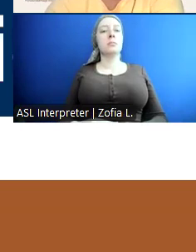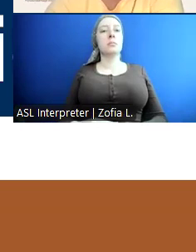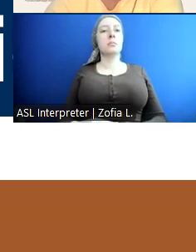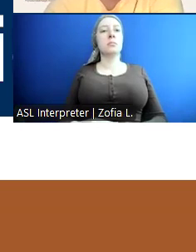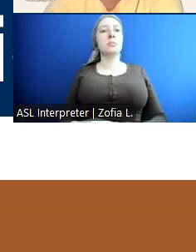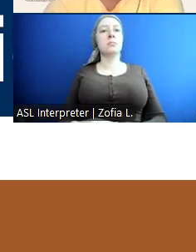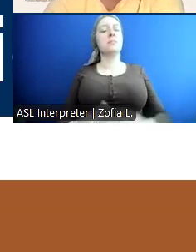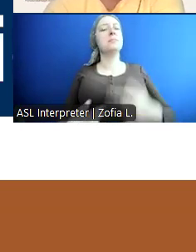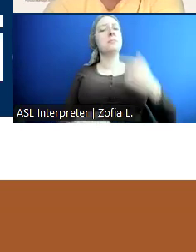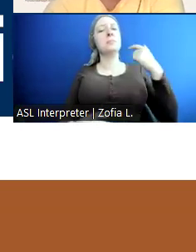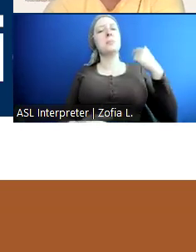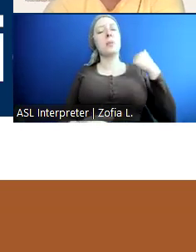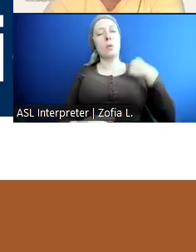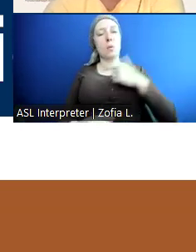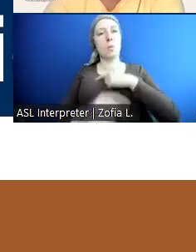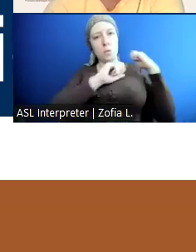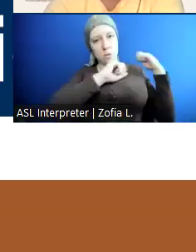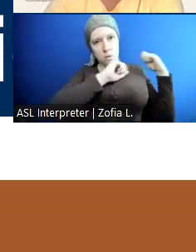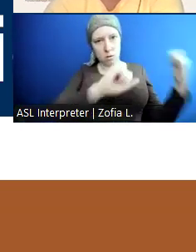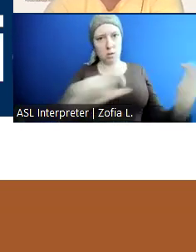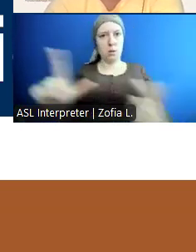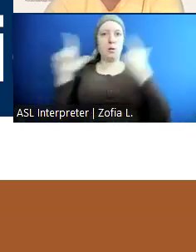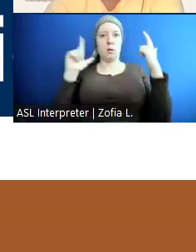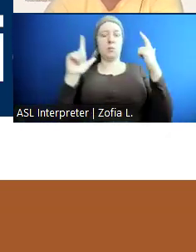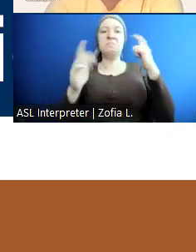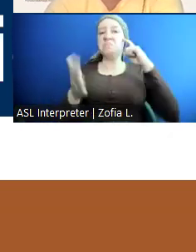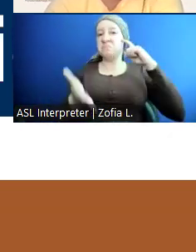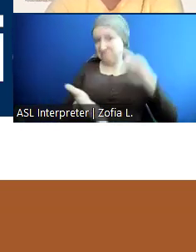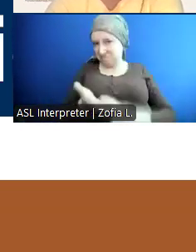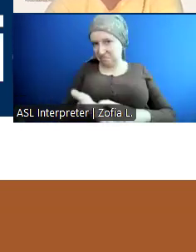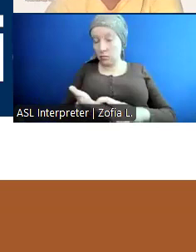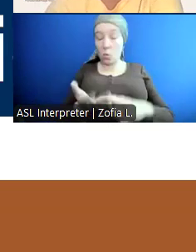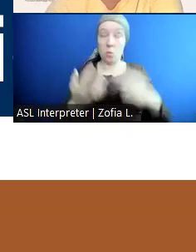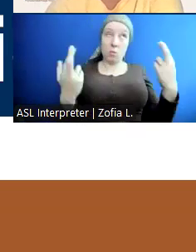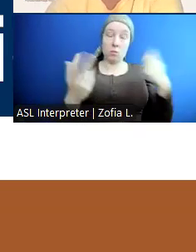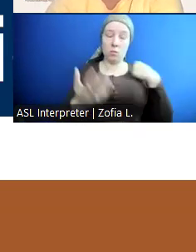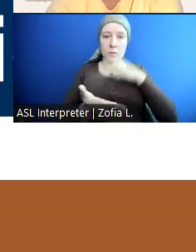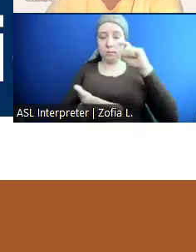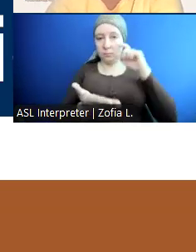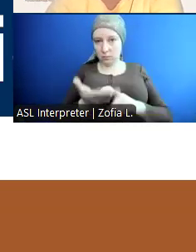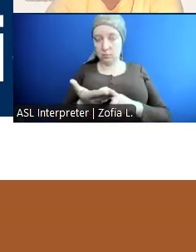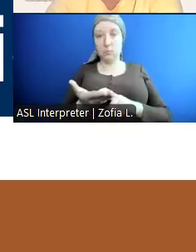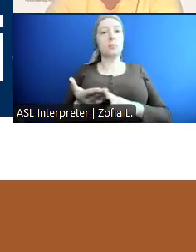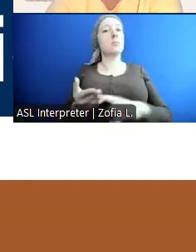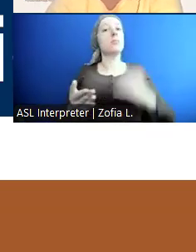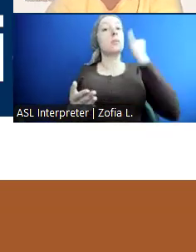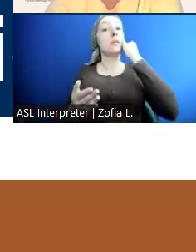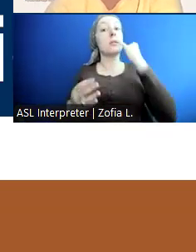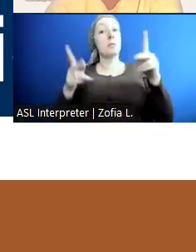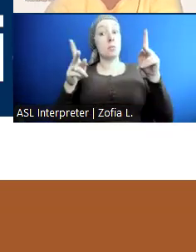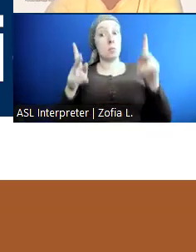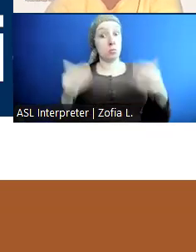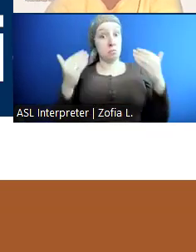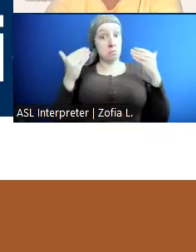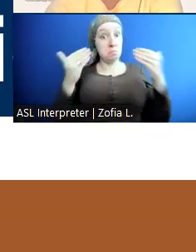I think we all can recognize, or I hope we recognize, that if someone is entering into a marriage